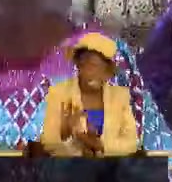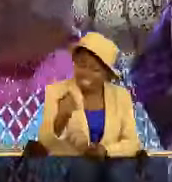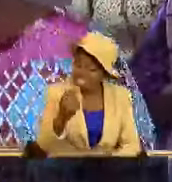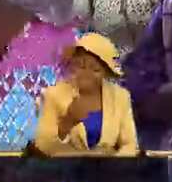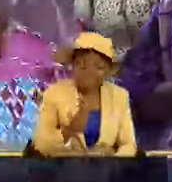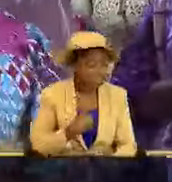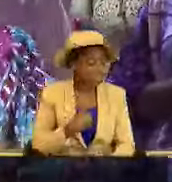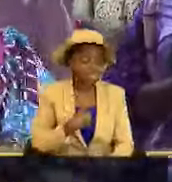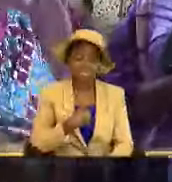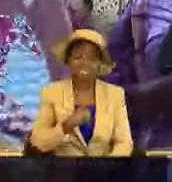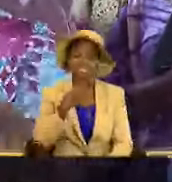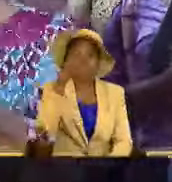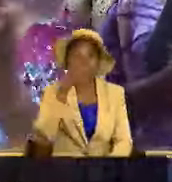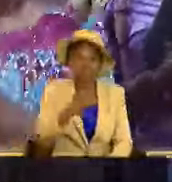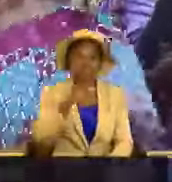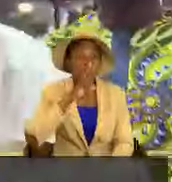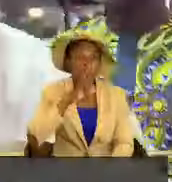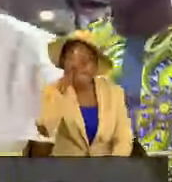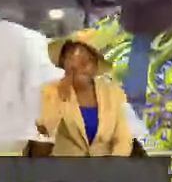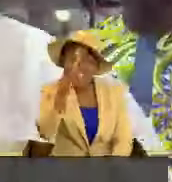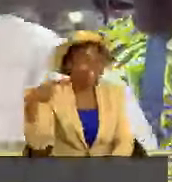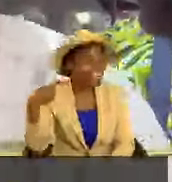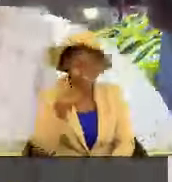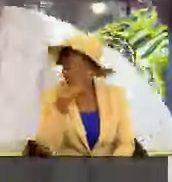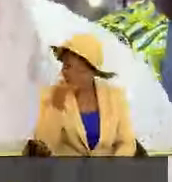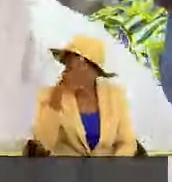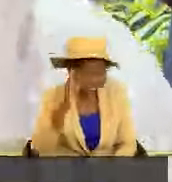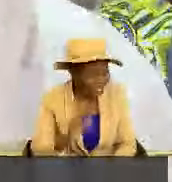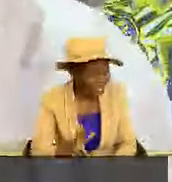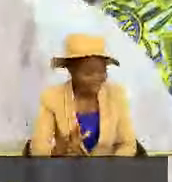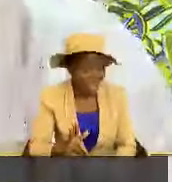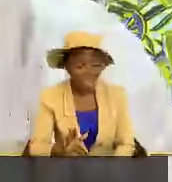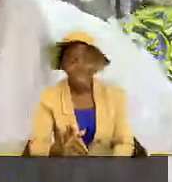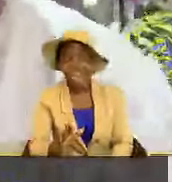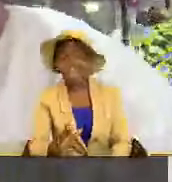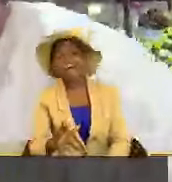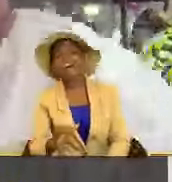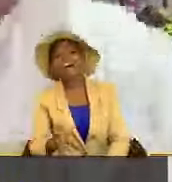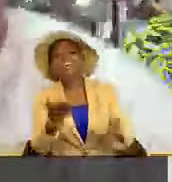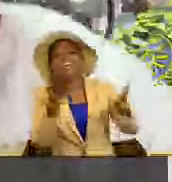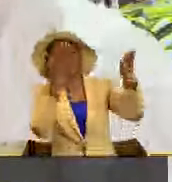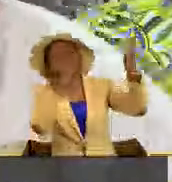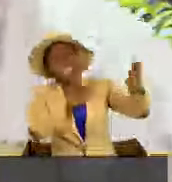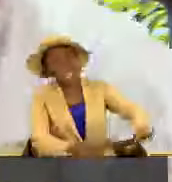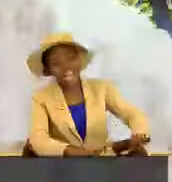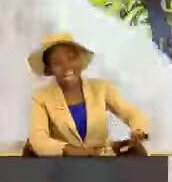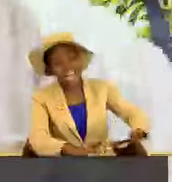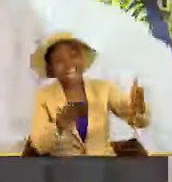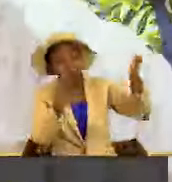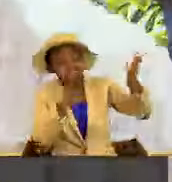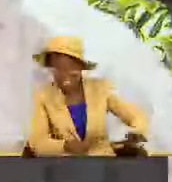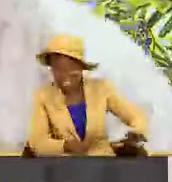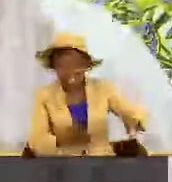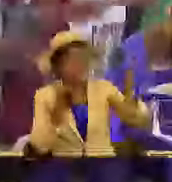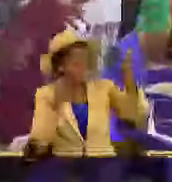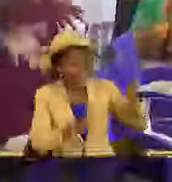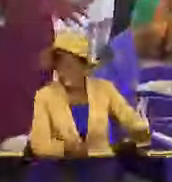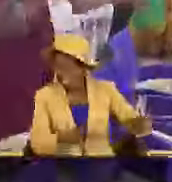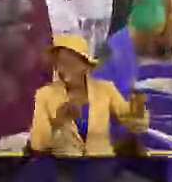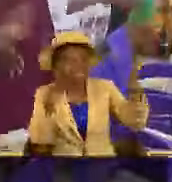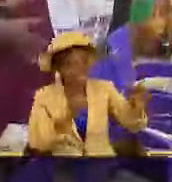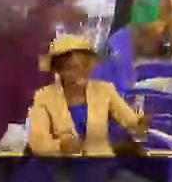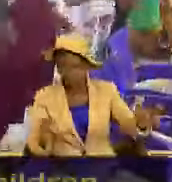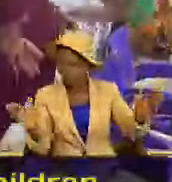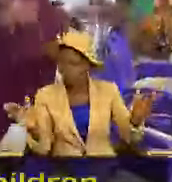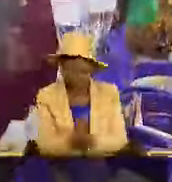me you are liar R than die in